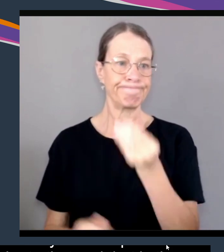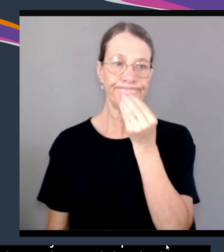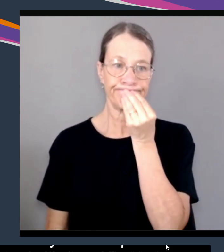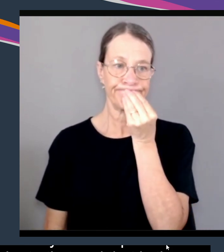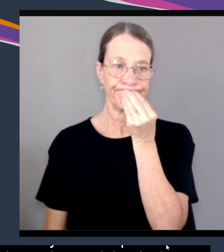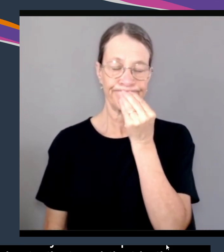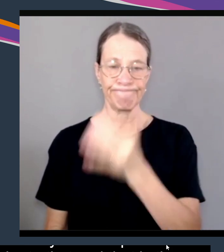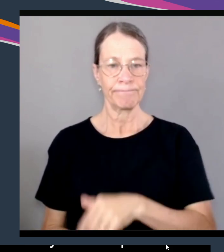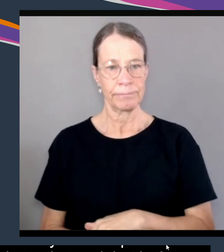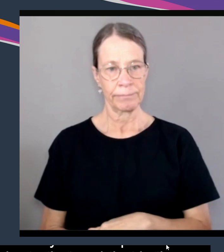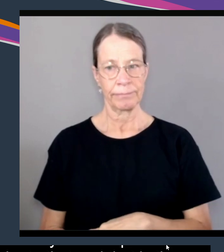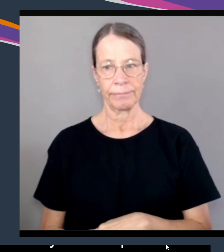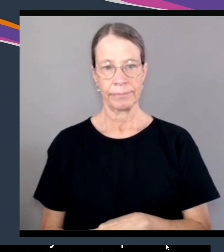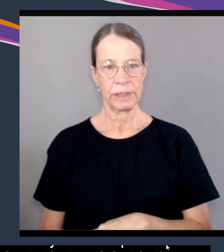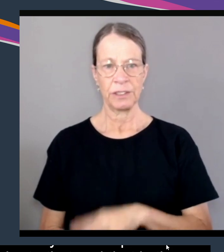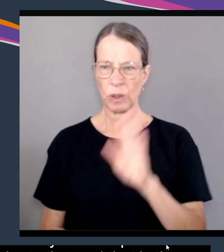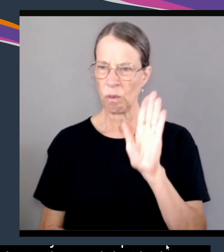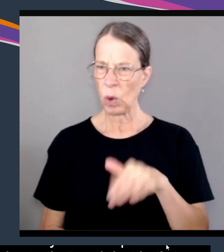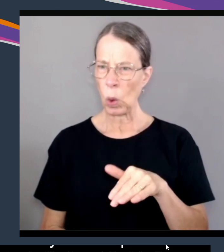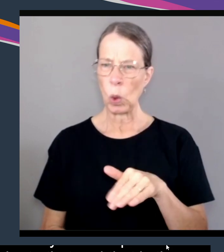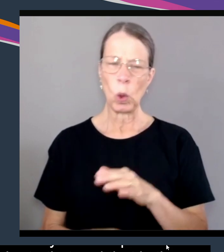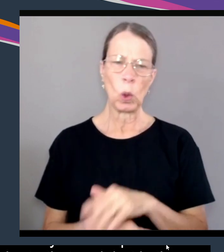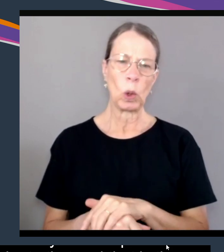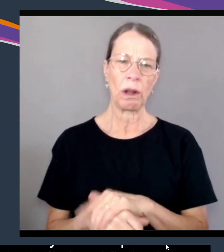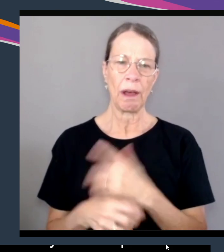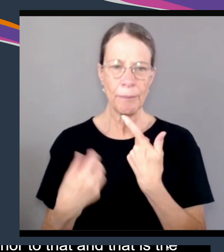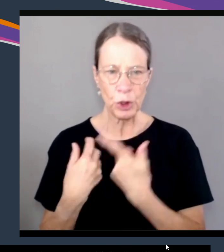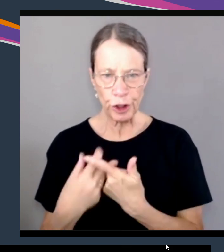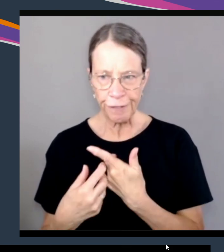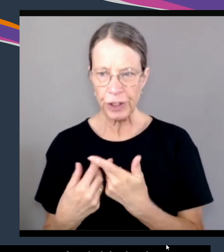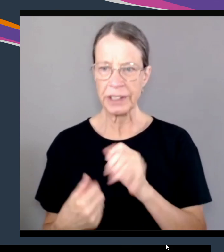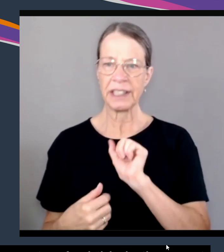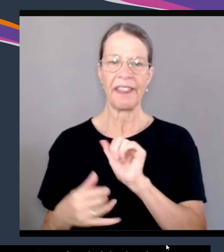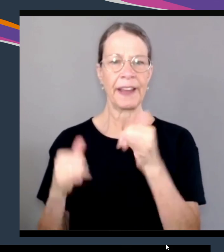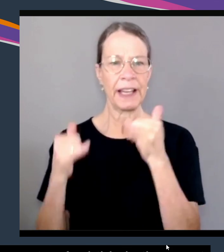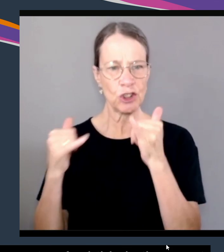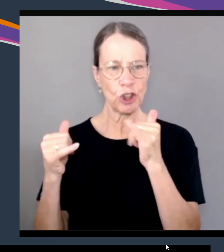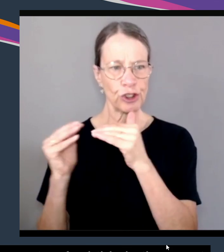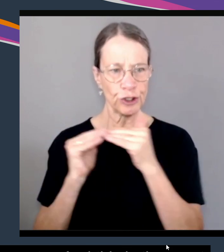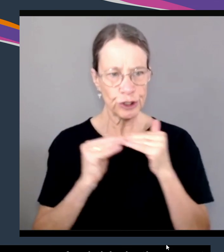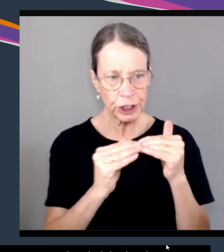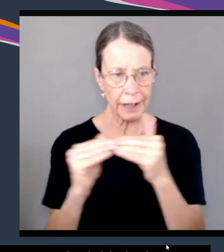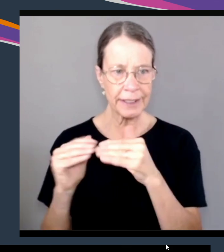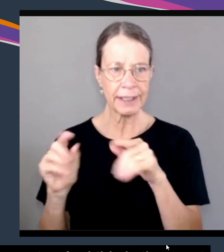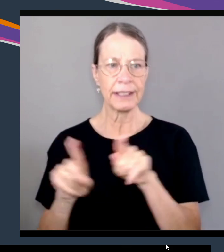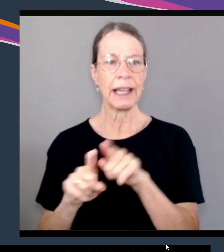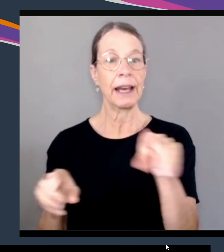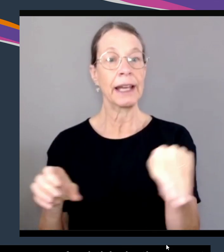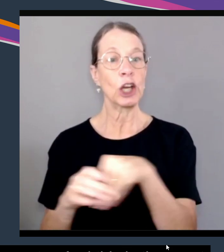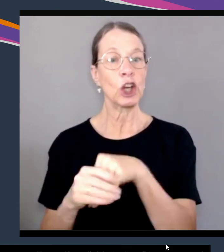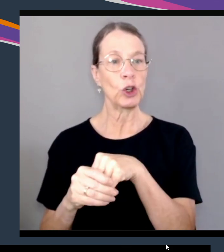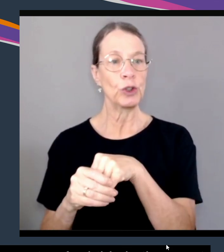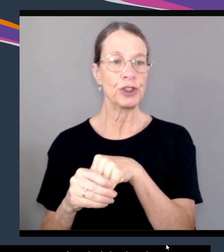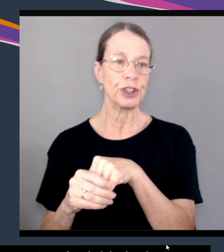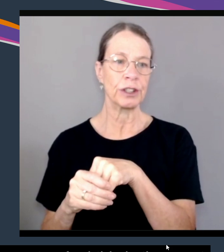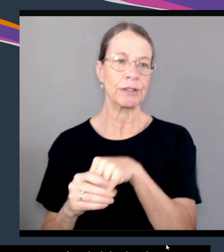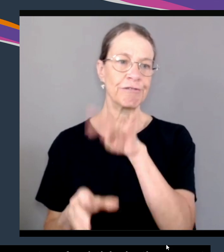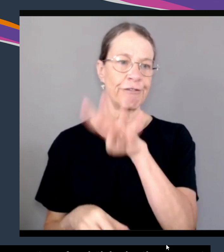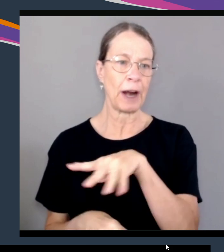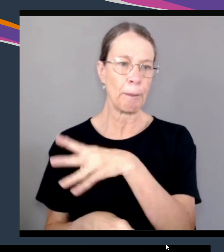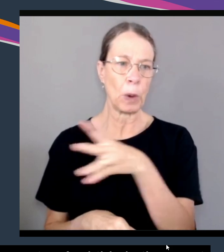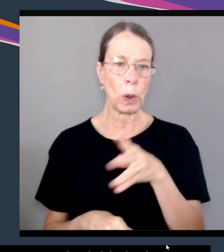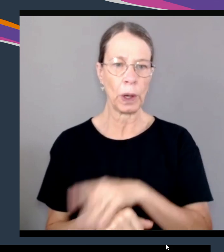every university's social justice and inclusion framework, the avoidance of having